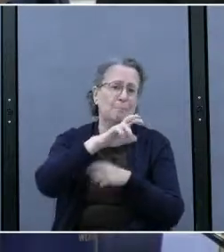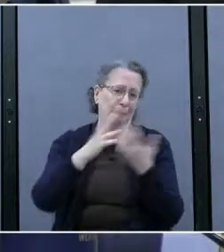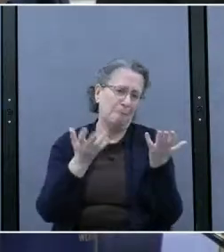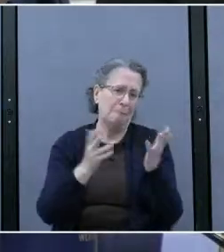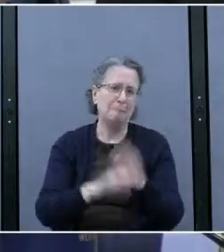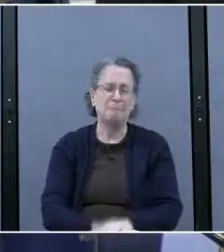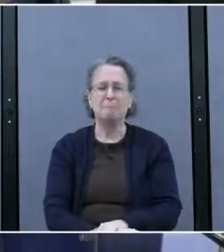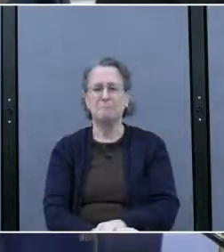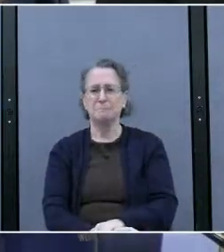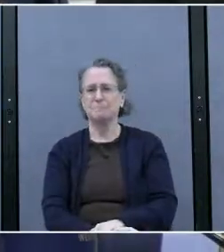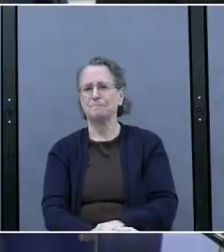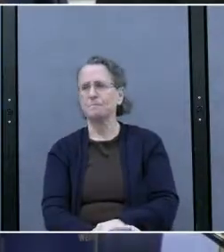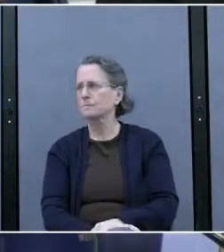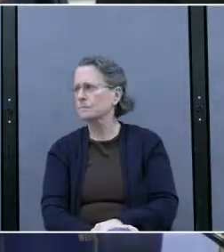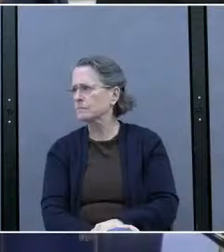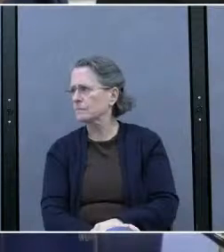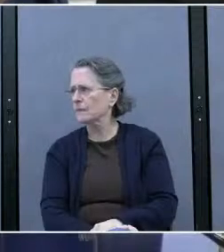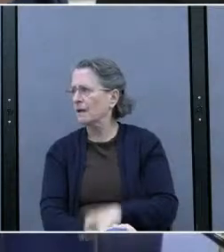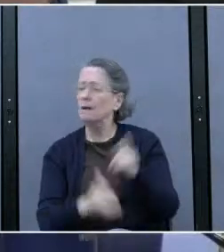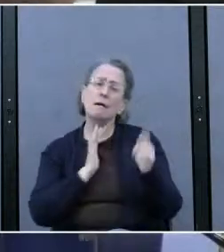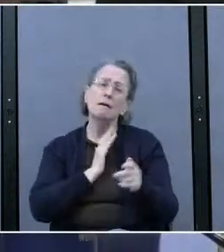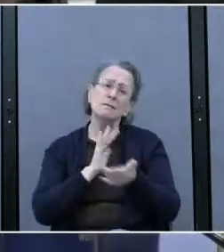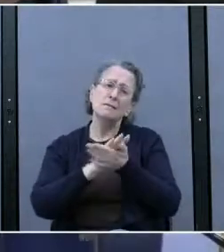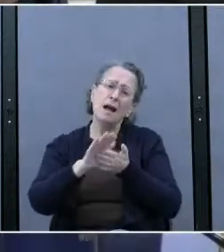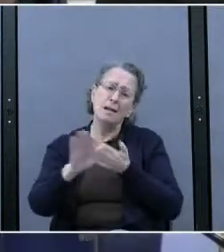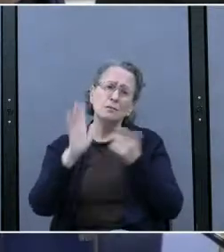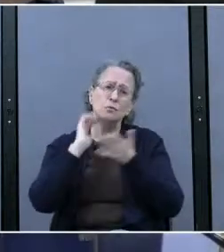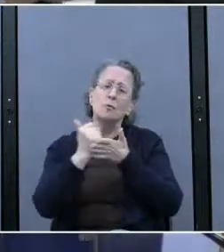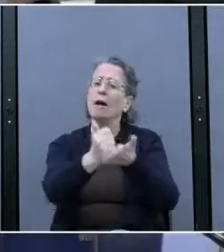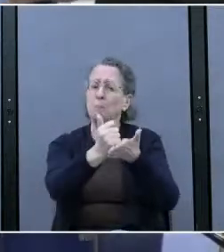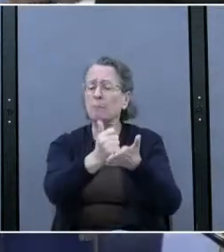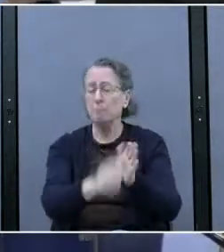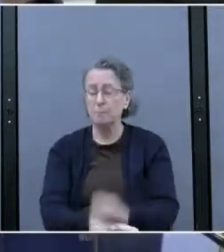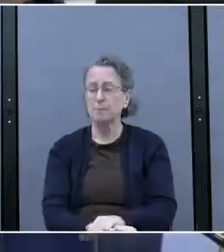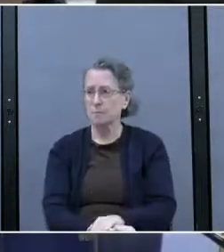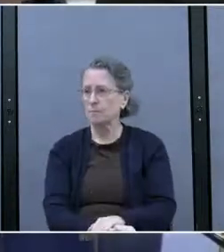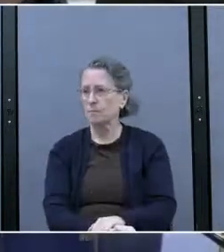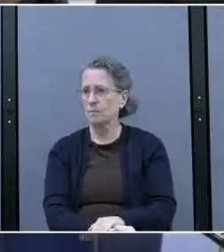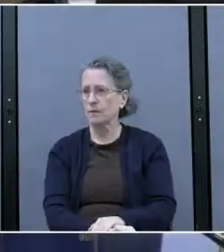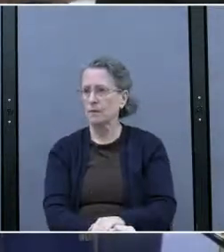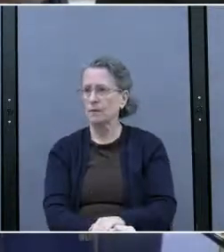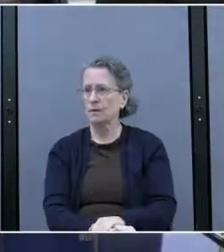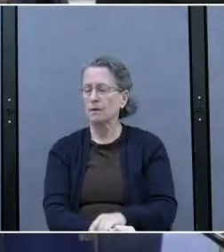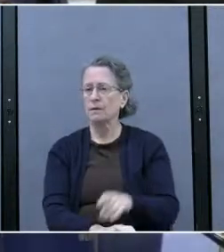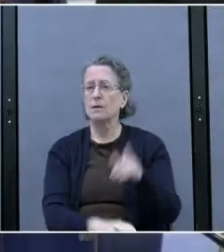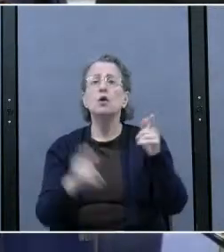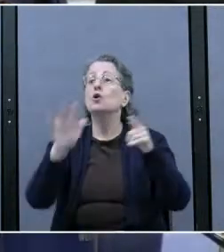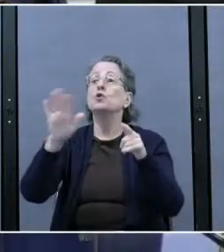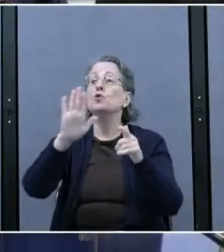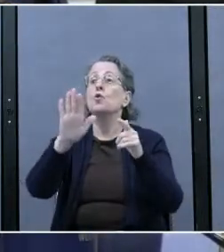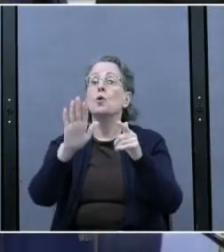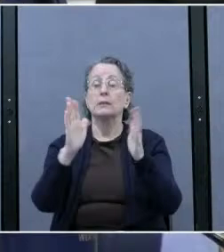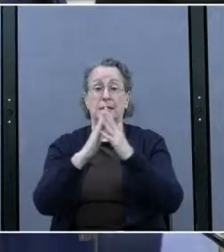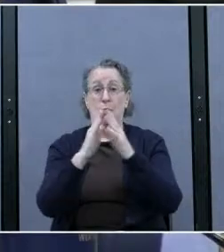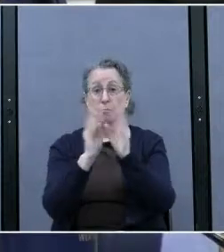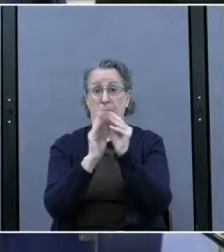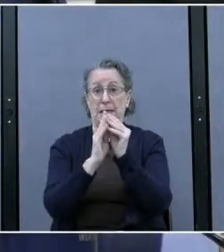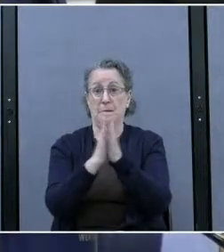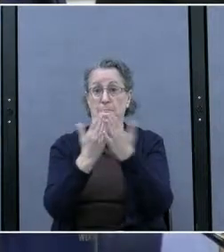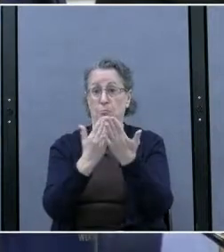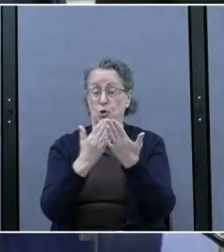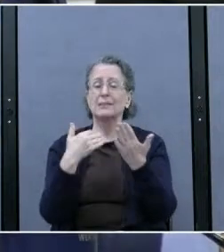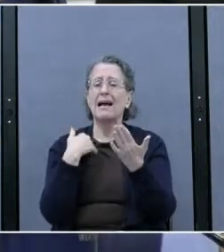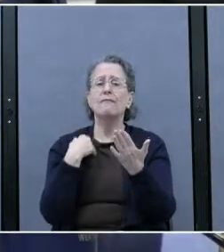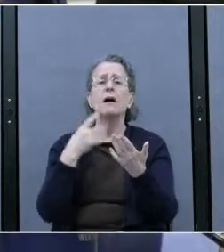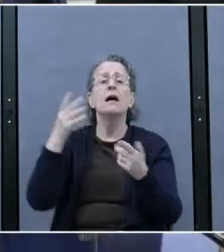here. See, this is Ask for Help, right? In our books, there's a form. So it's the BUHS Queer Straight Alliance